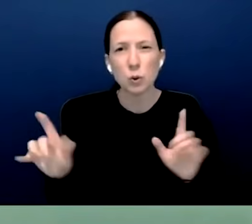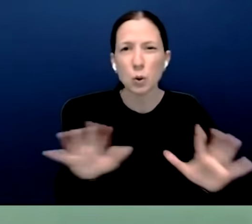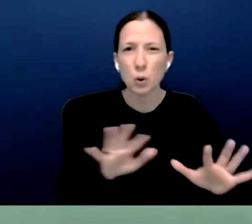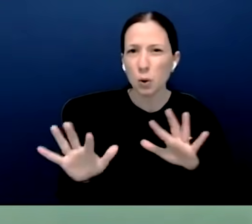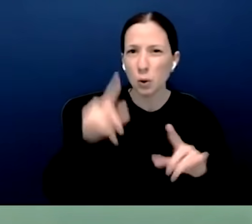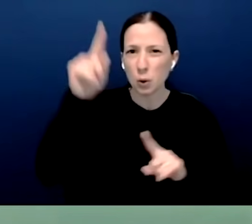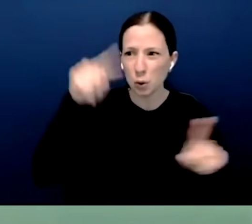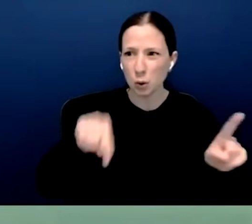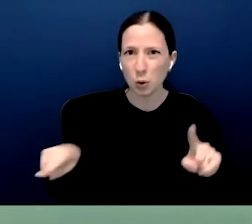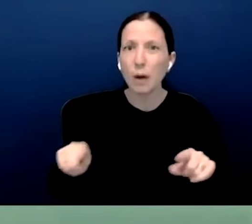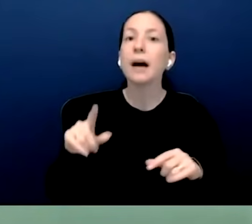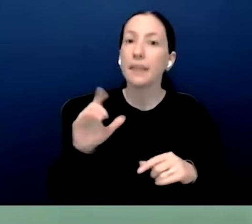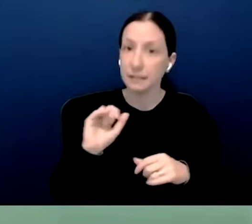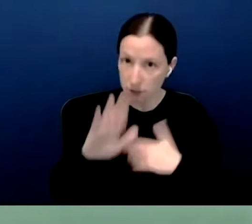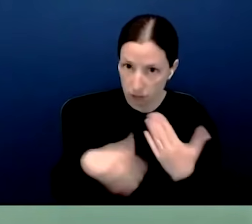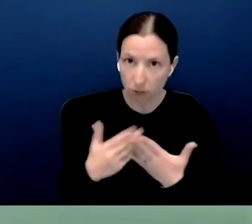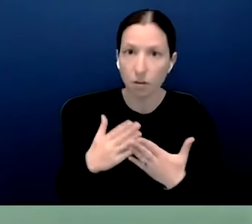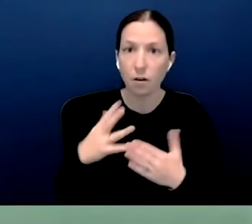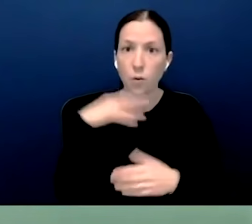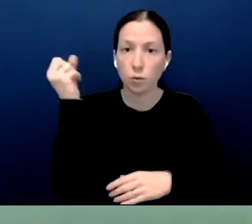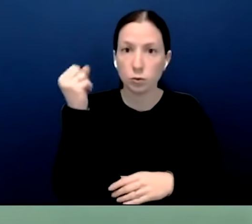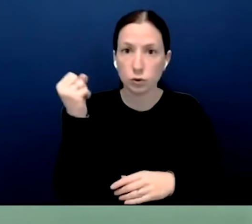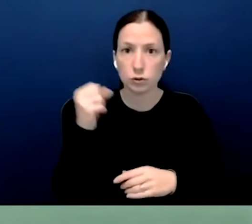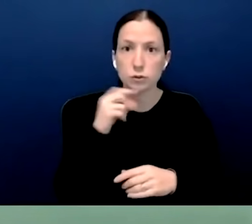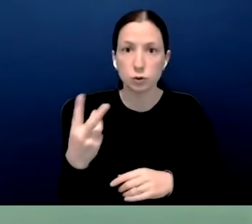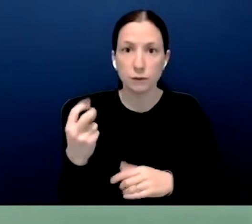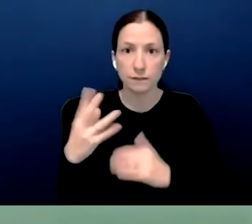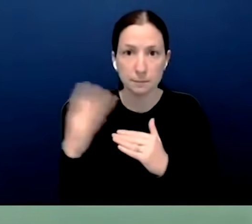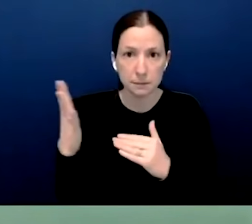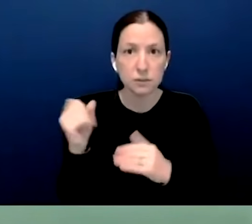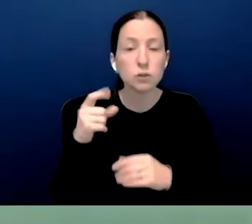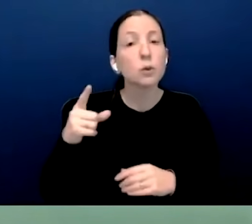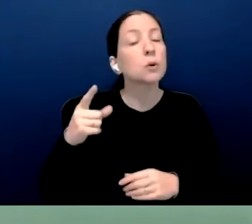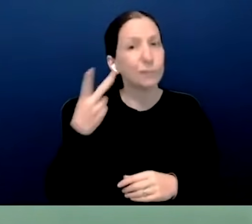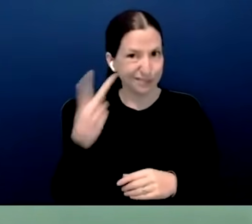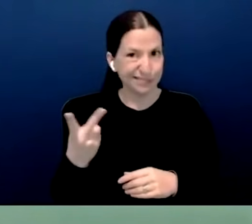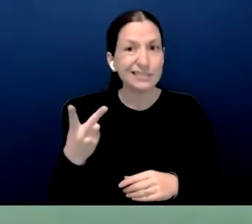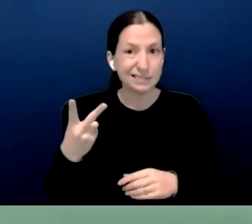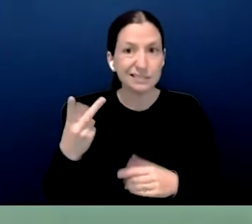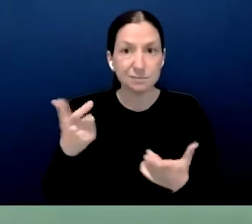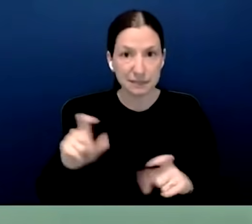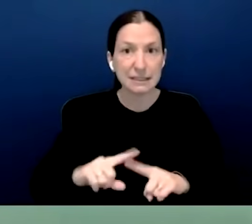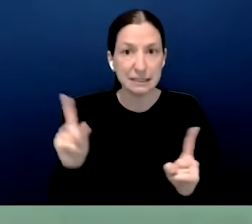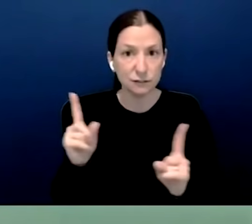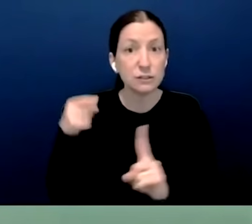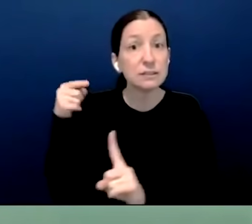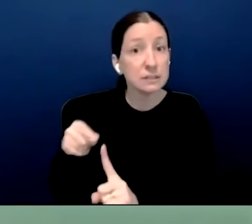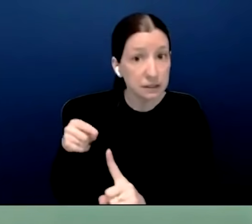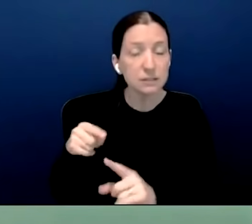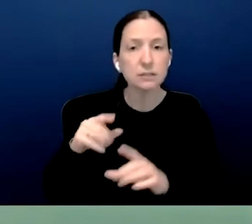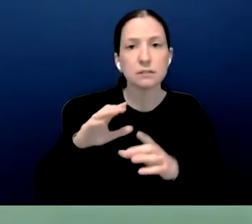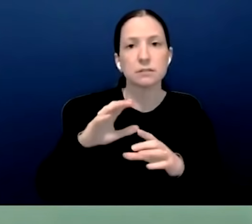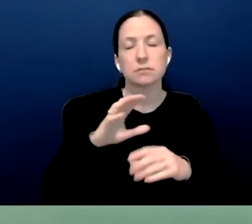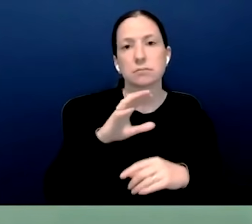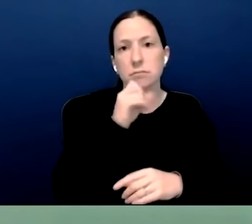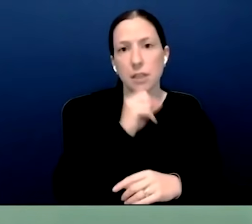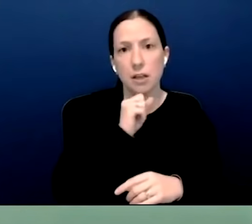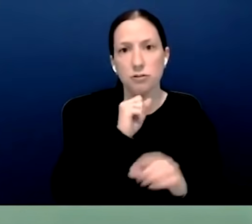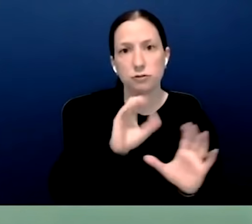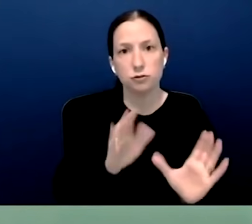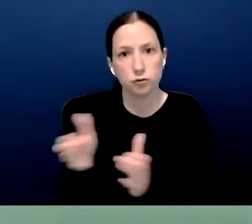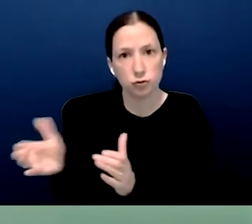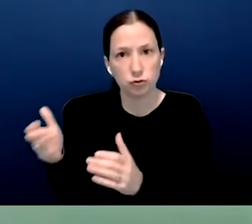that's across the board. Where we see the highest differential is certainly in those categories of, for